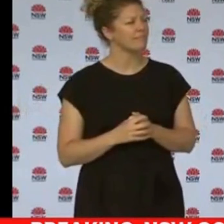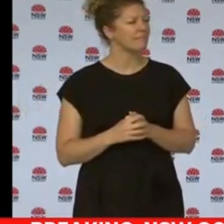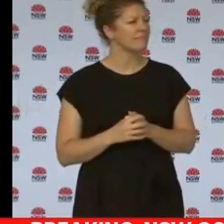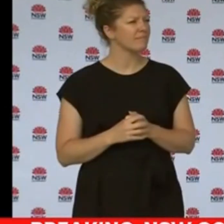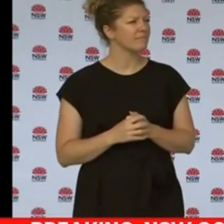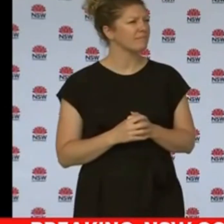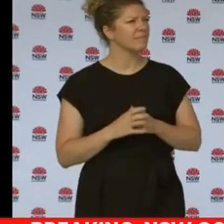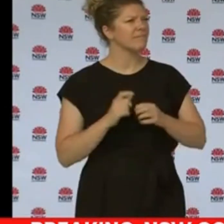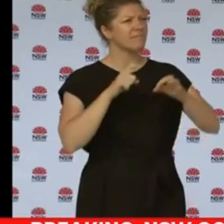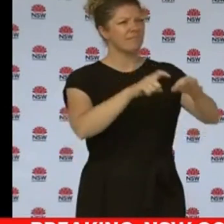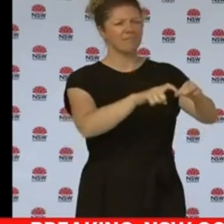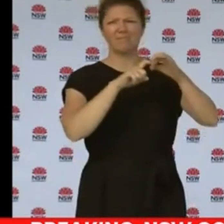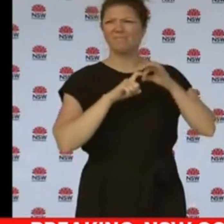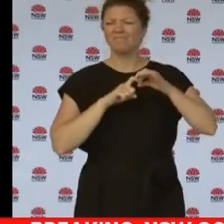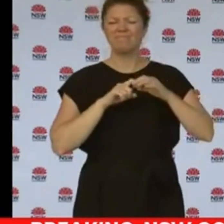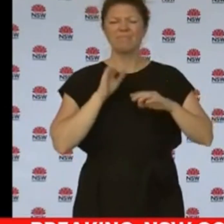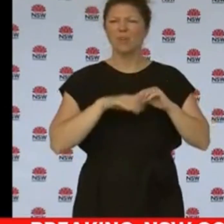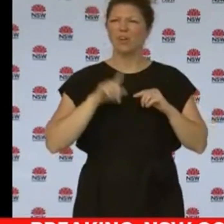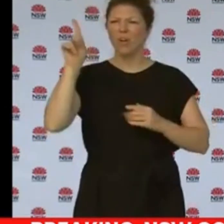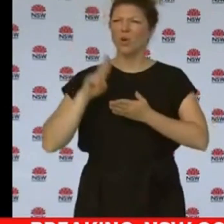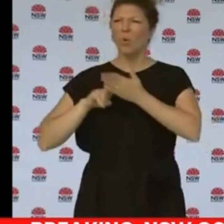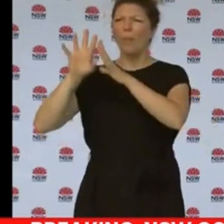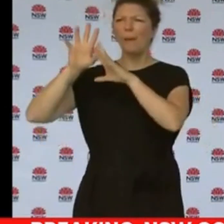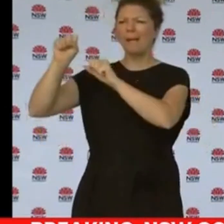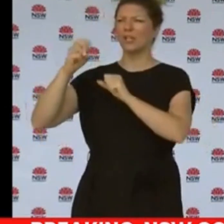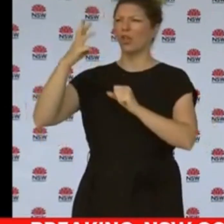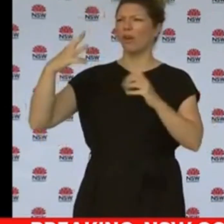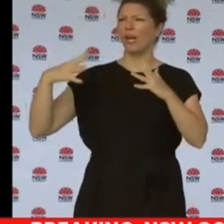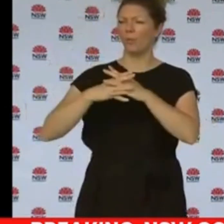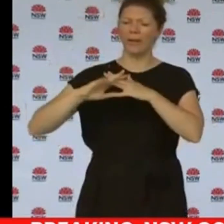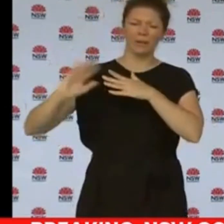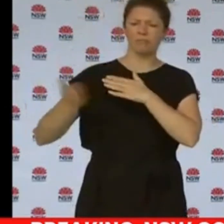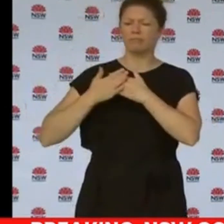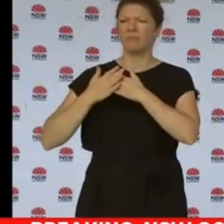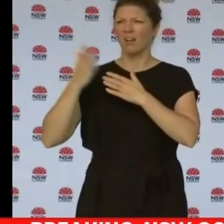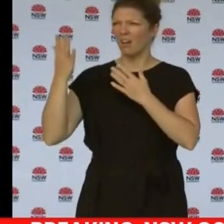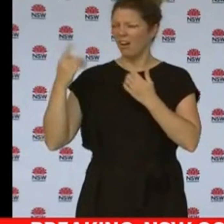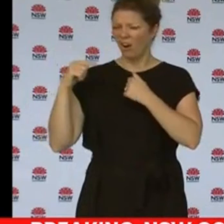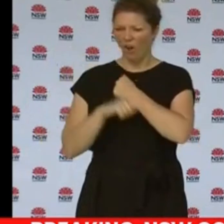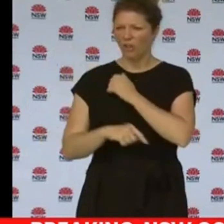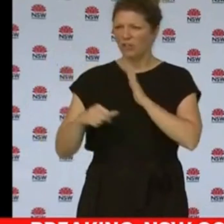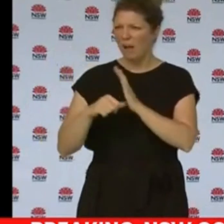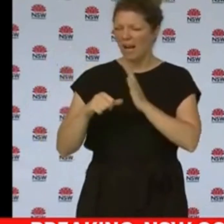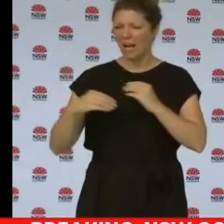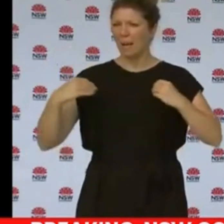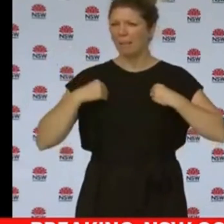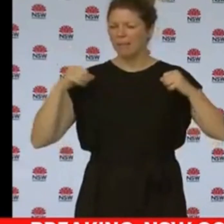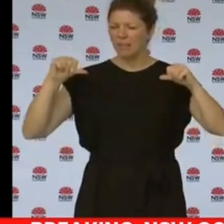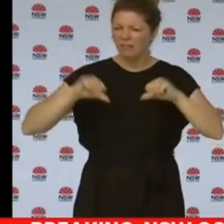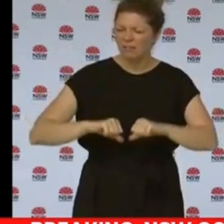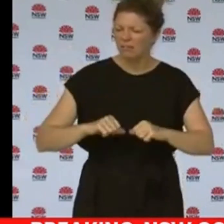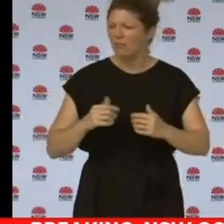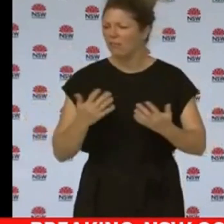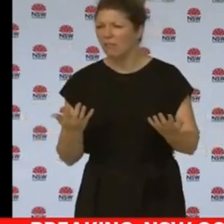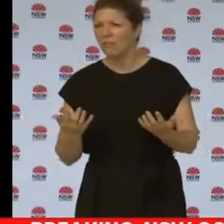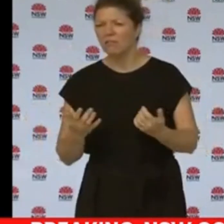northern beaches, 3 weeks really of lost trade. When's that flowing? Is that flowing already? When's it going to